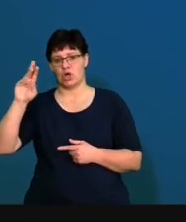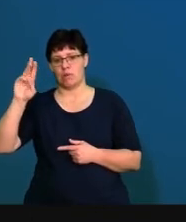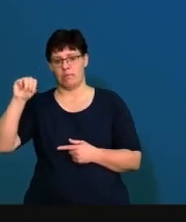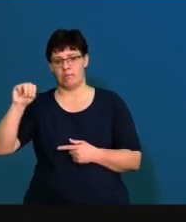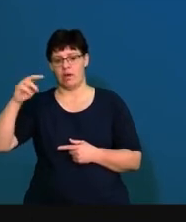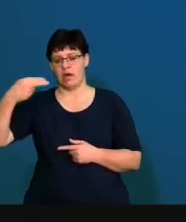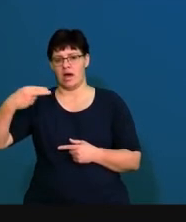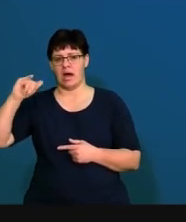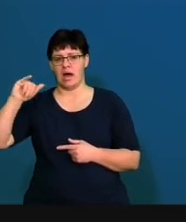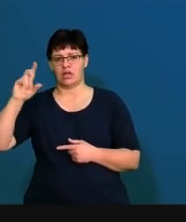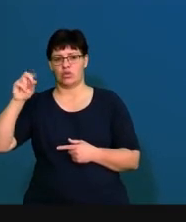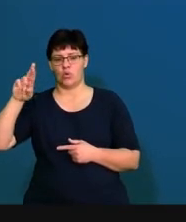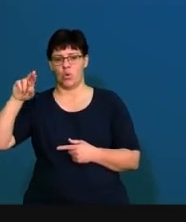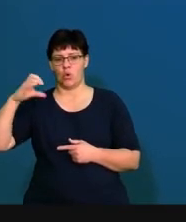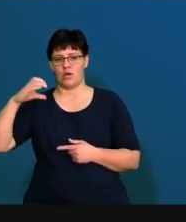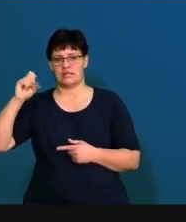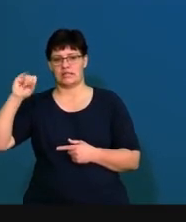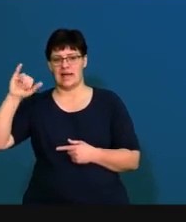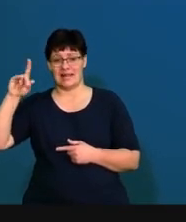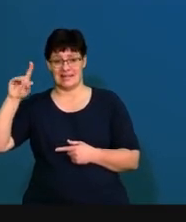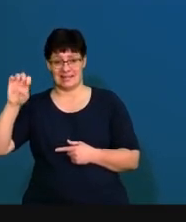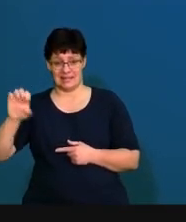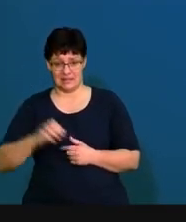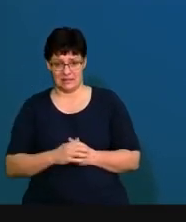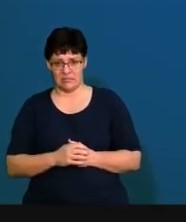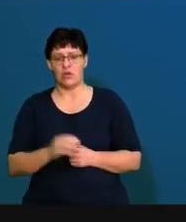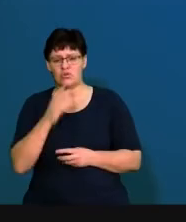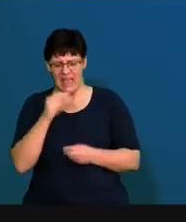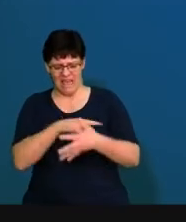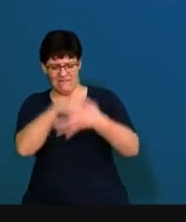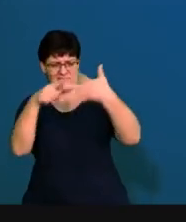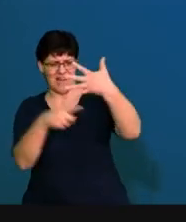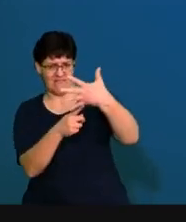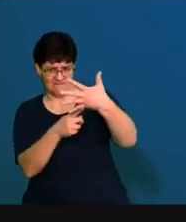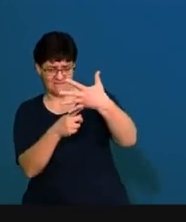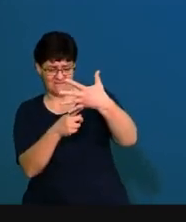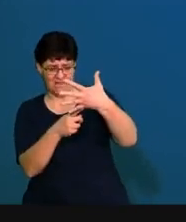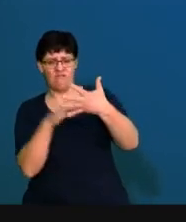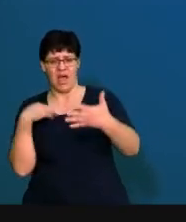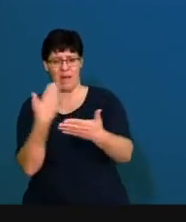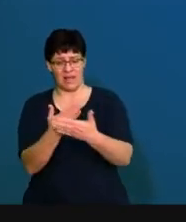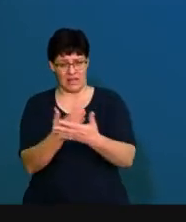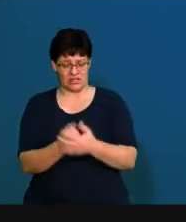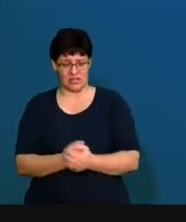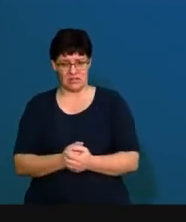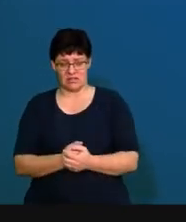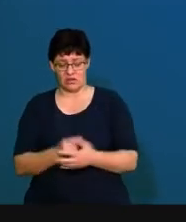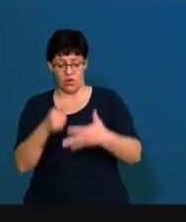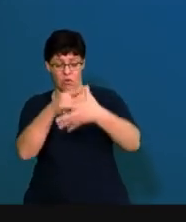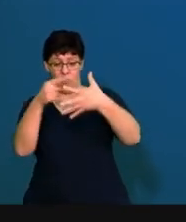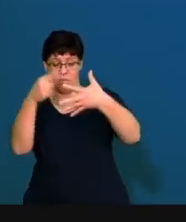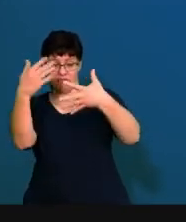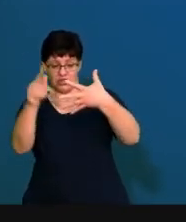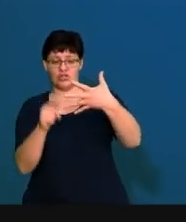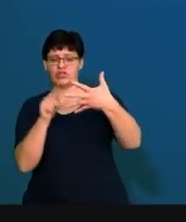Now, moving on to the other electrochemical cells, because we mentioned 5 of them in terms of application. We have